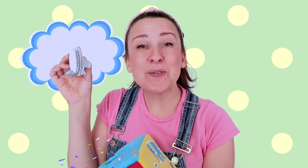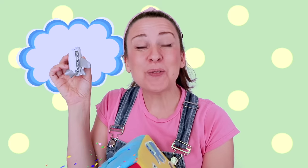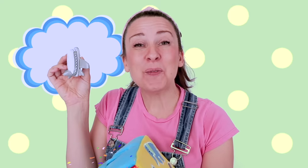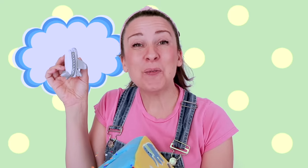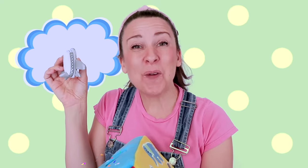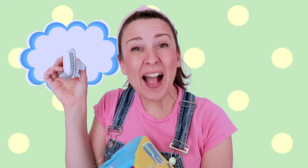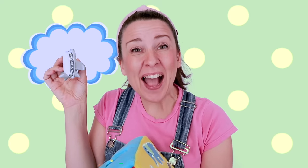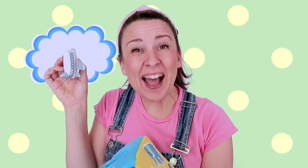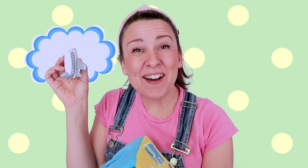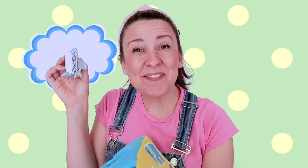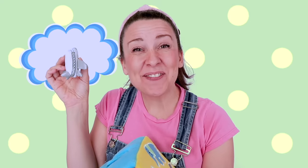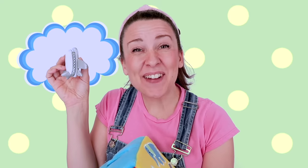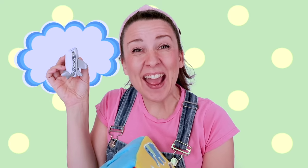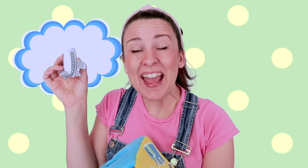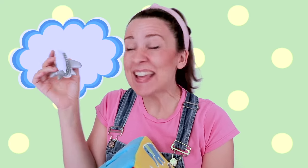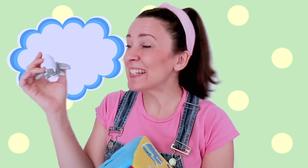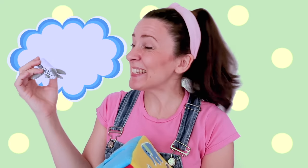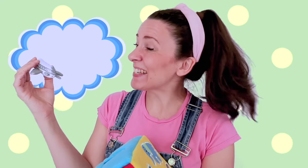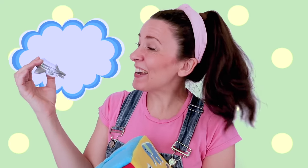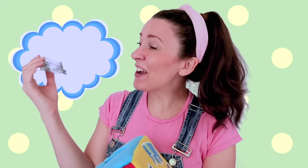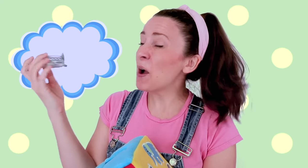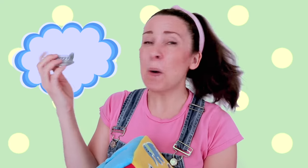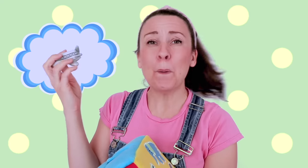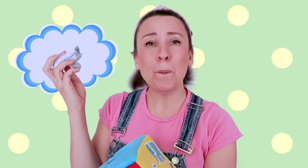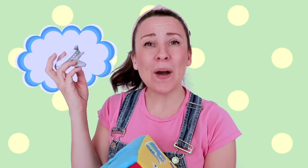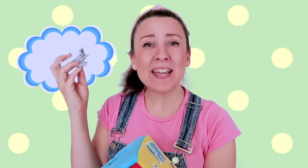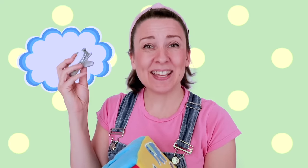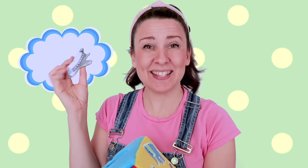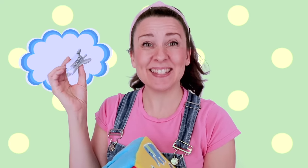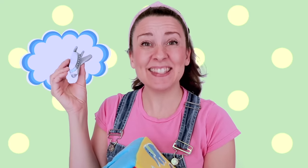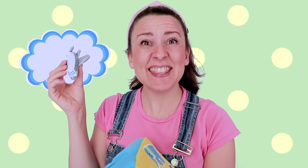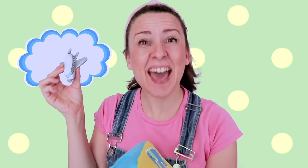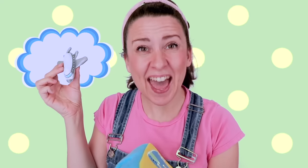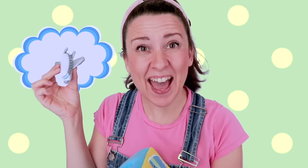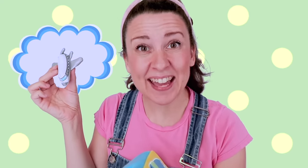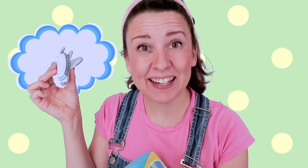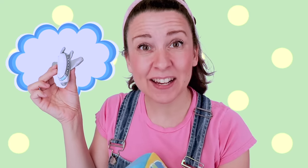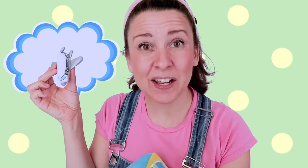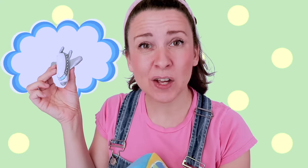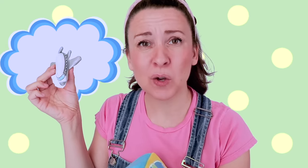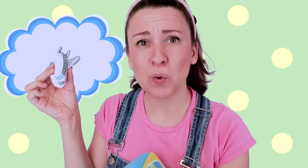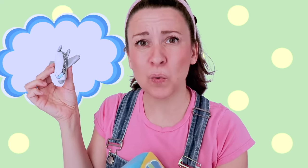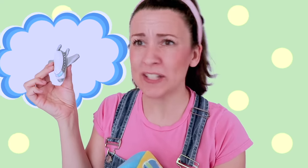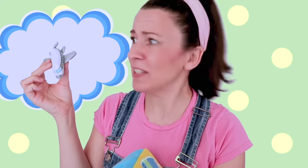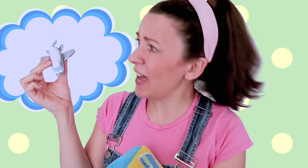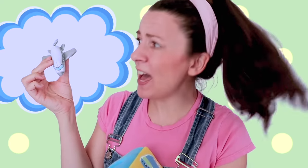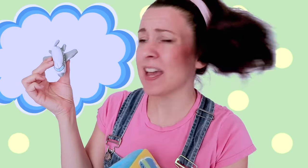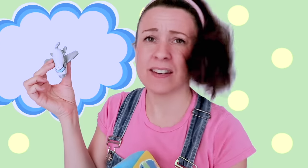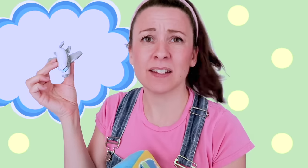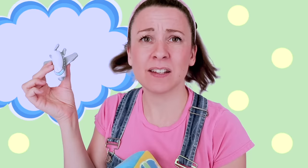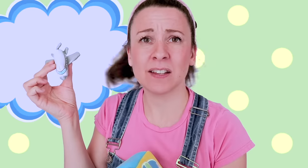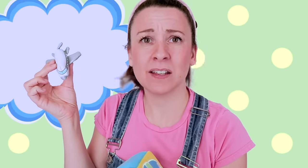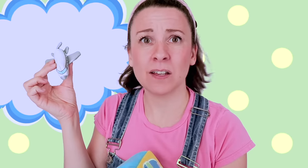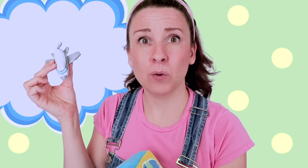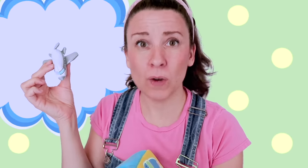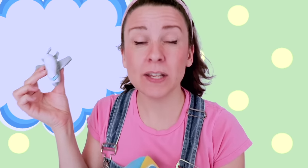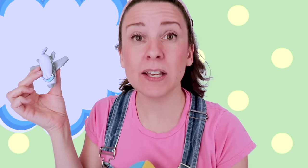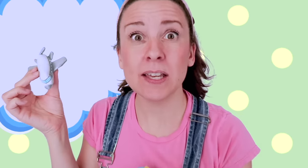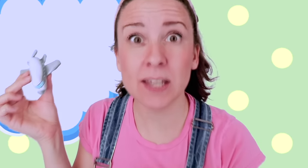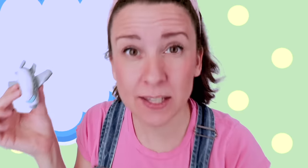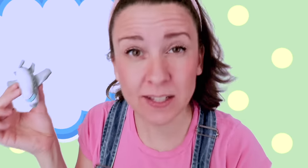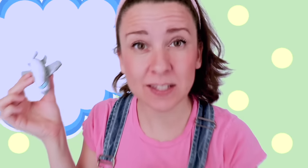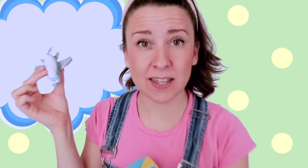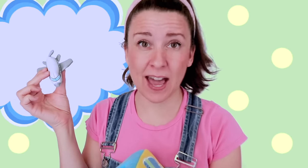Ow! Wow, friends! What is that? What's that?